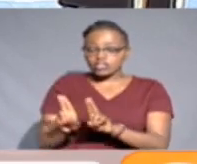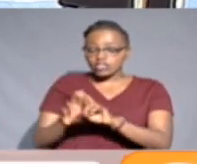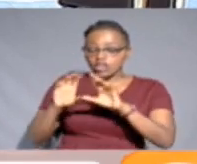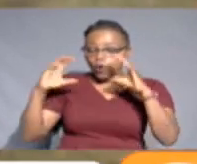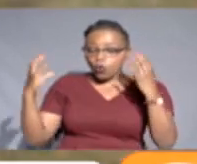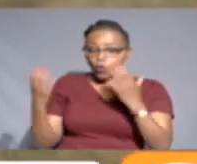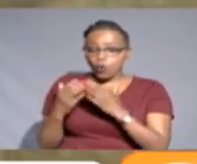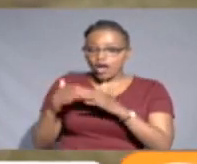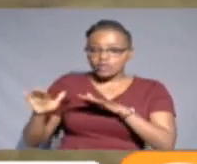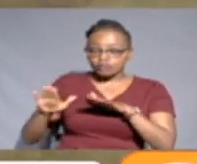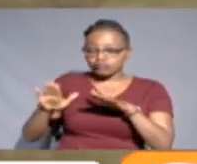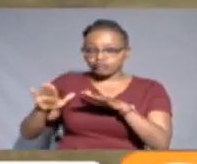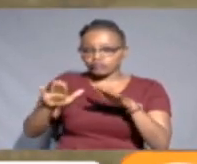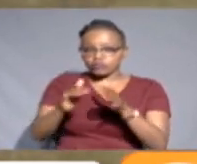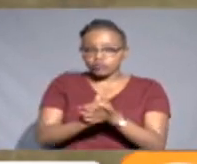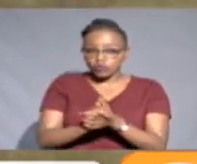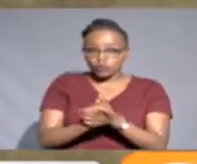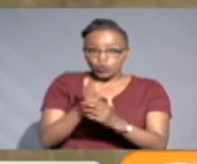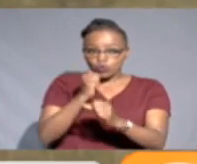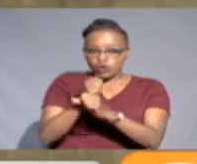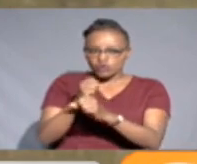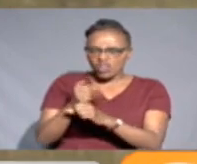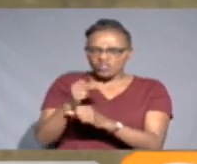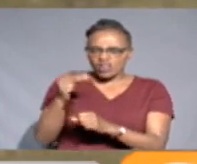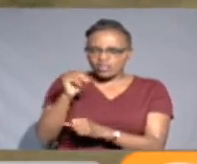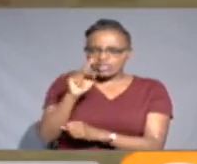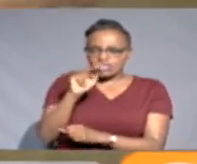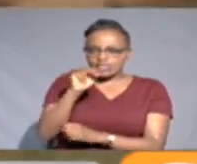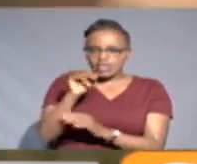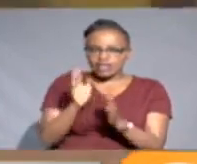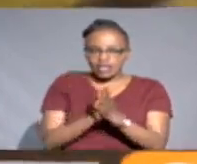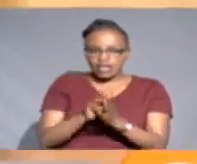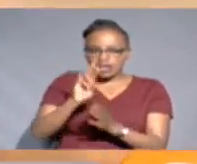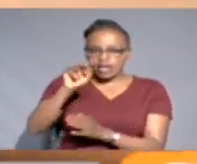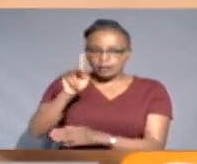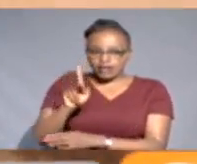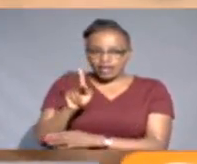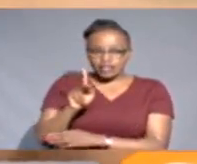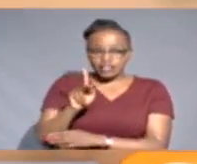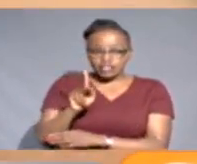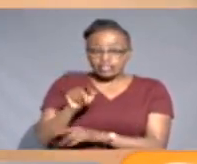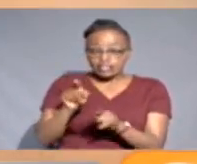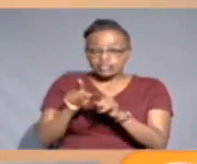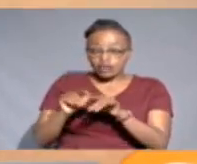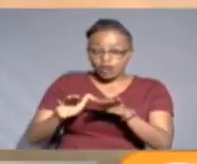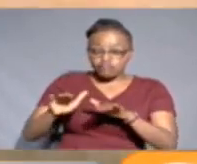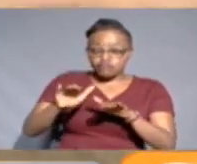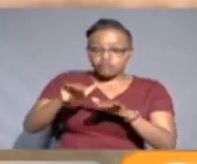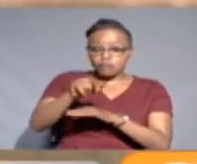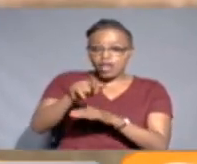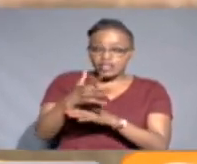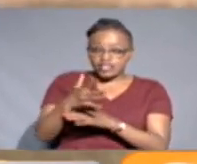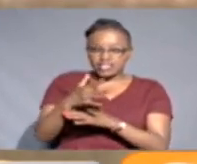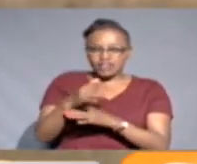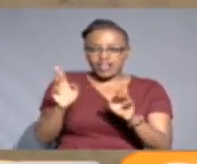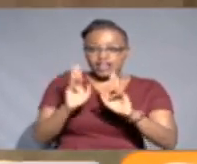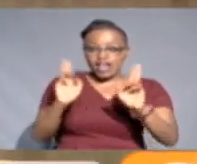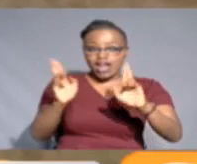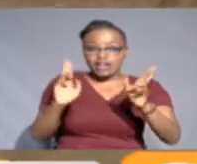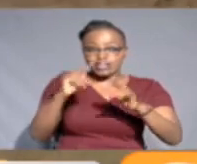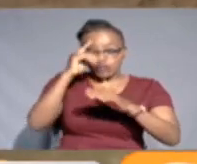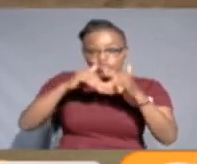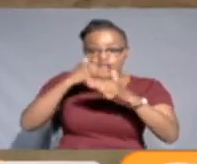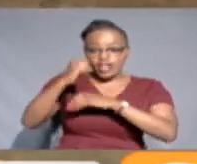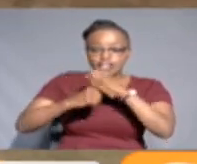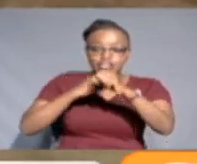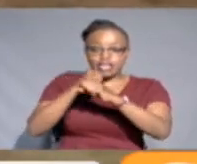Rally Champion Works teams, Hyundai and MK Sports, race during the recce in readiness for next